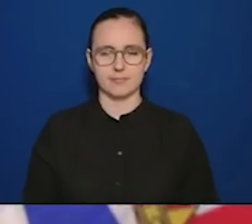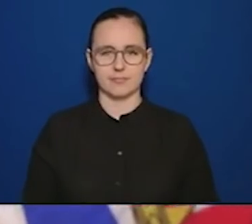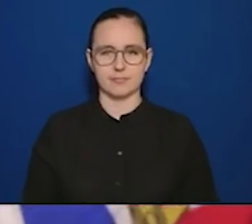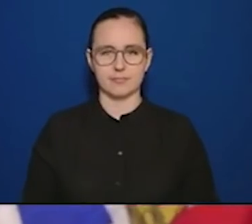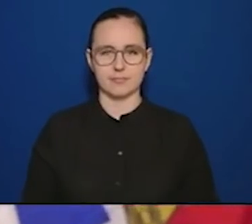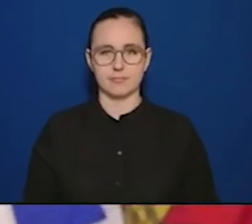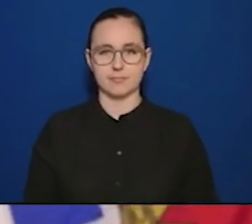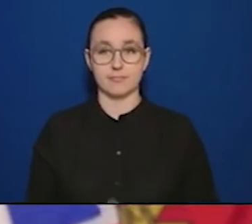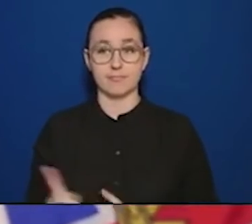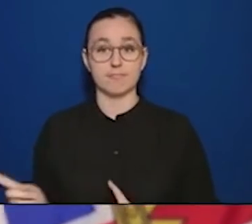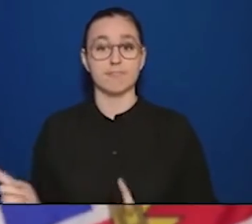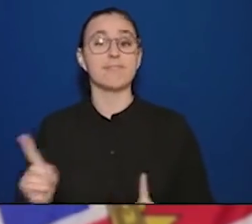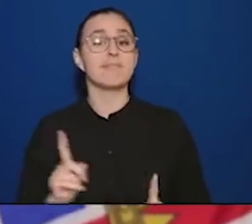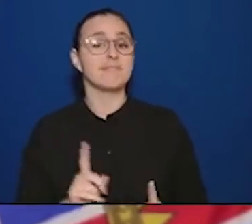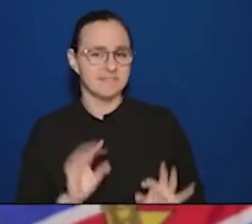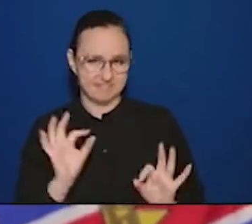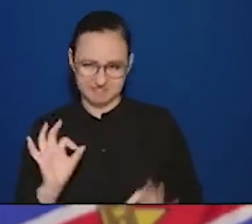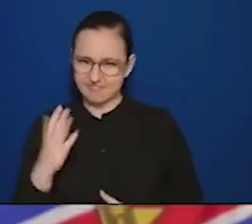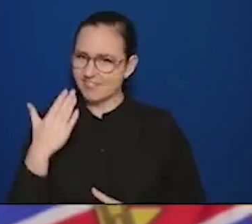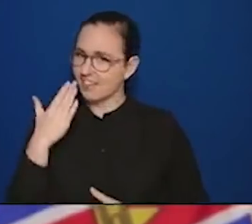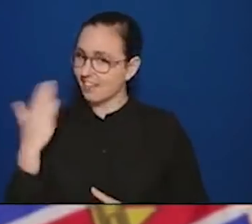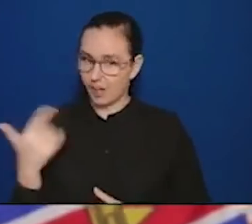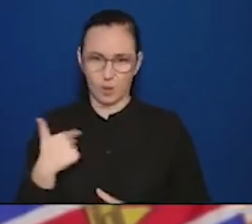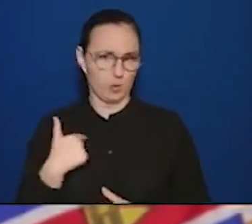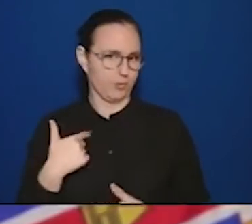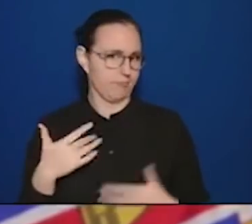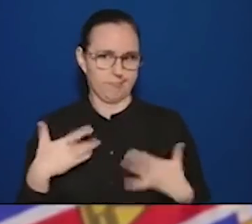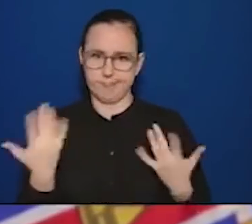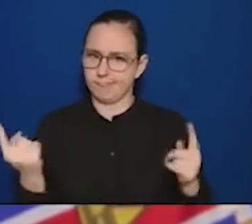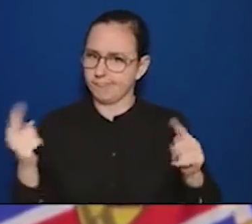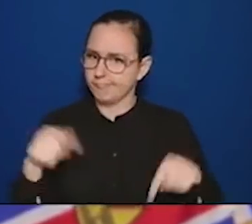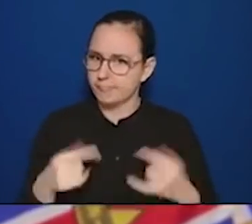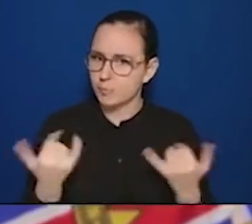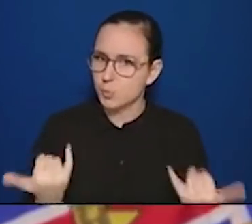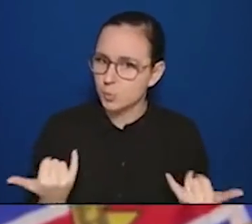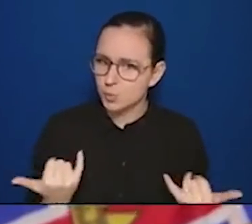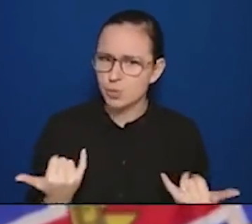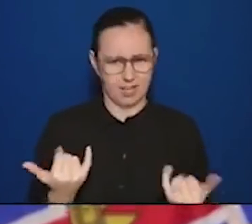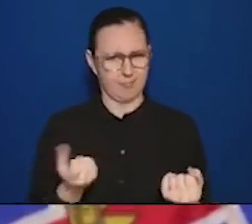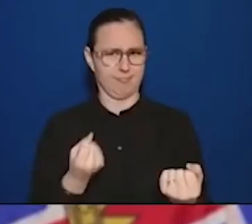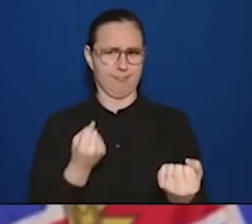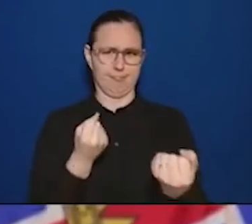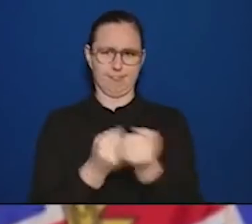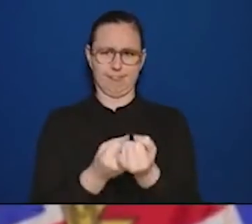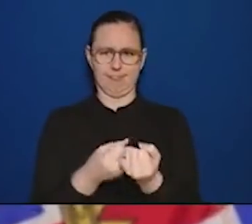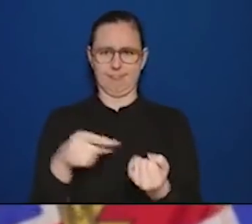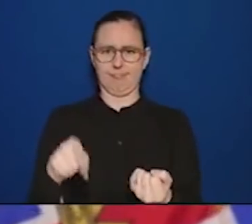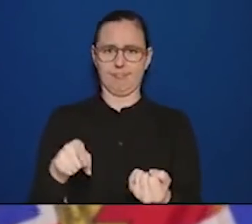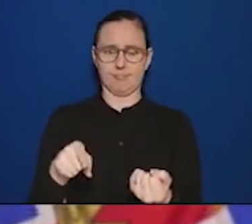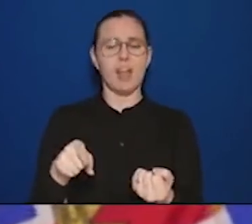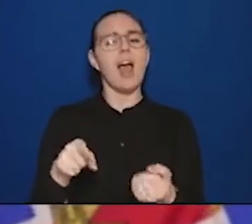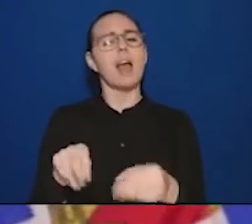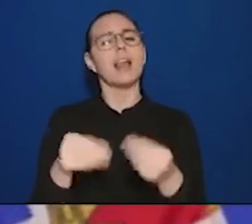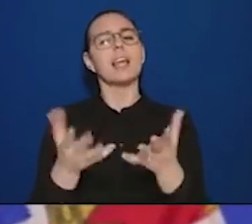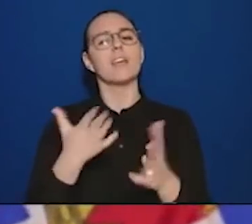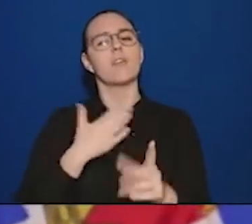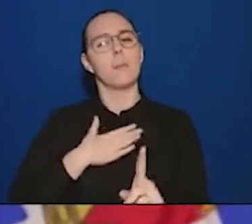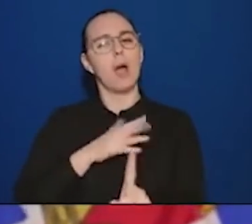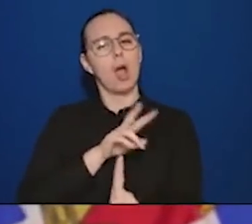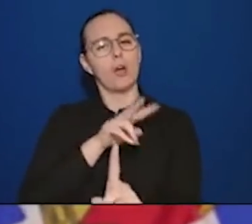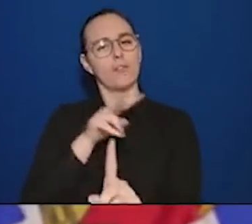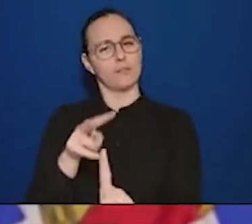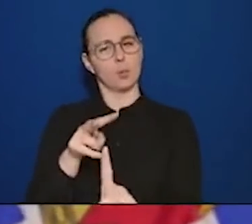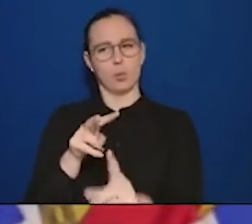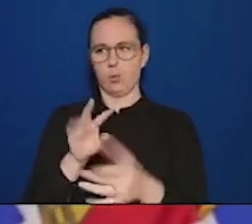Thank you very much. It's my pleasure to be here today to support and give my thoughts on this government's decision. There have